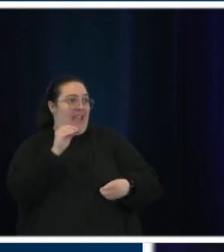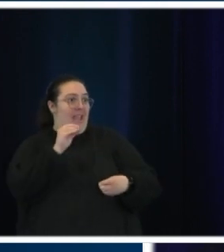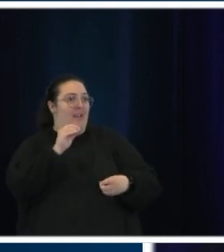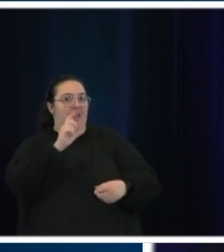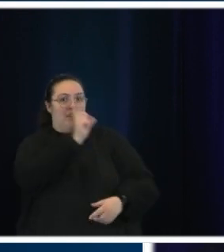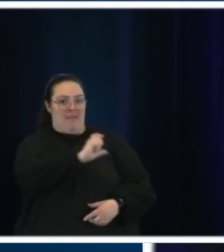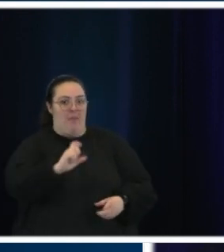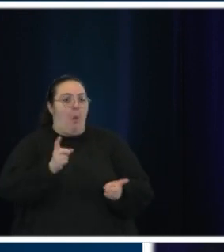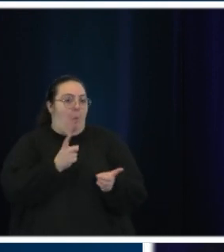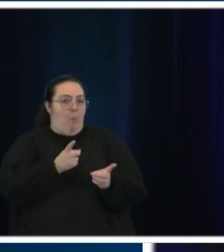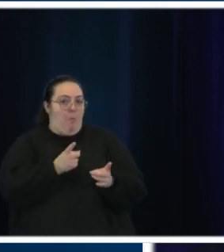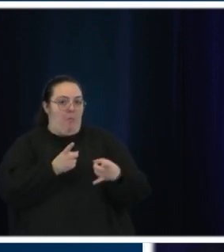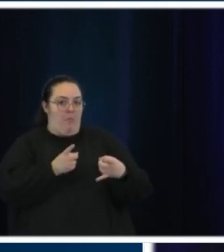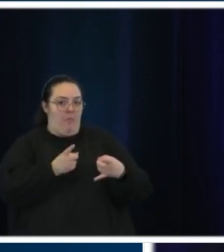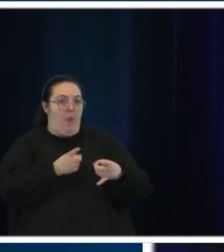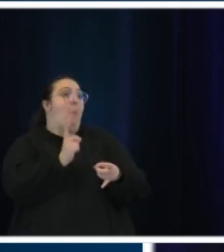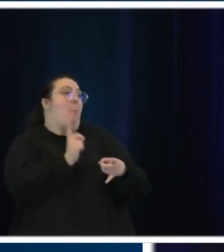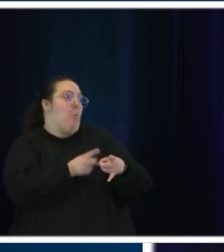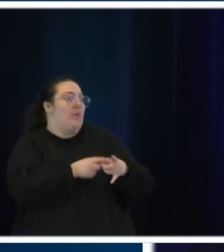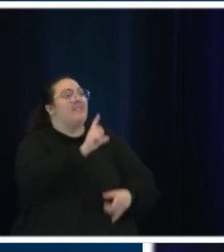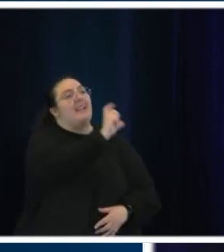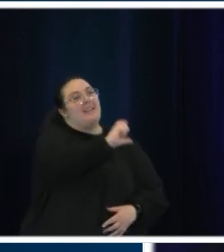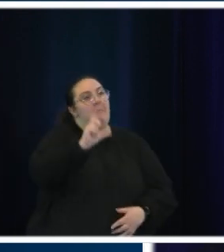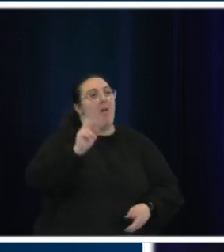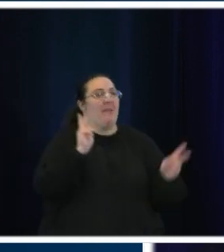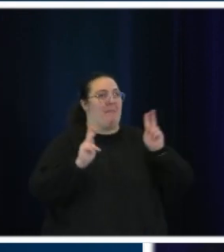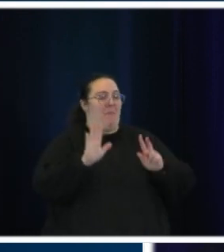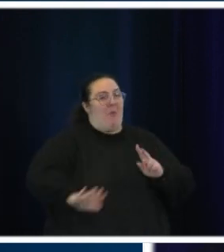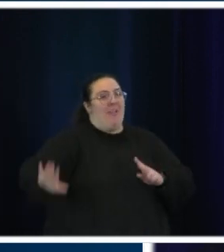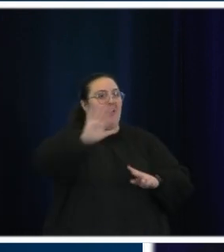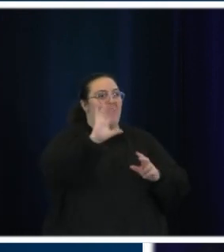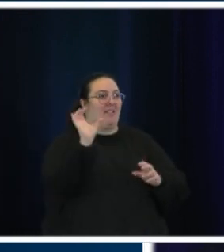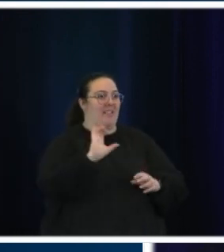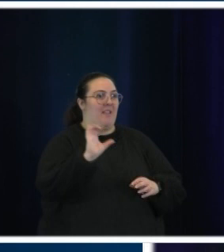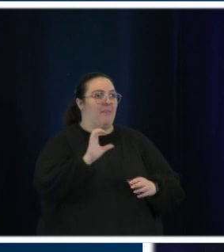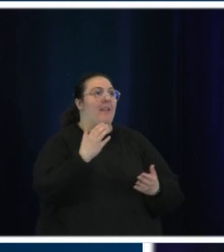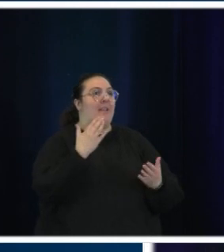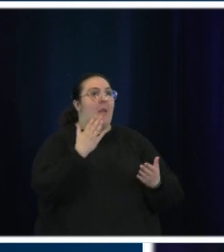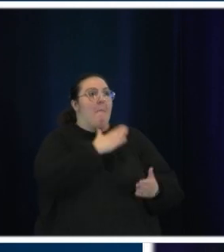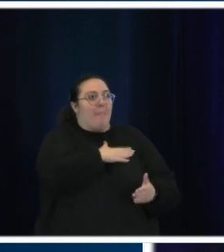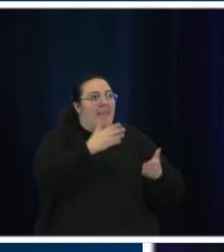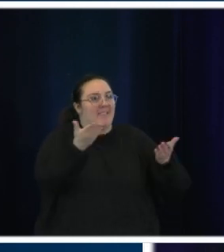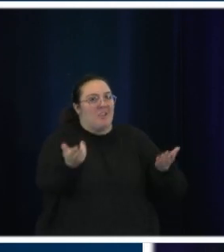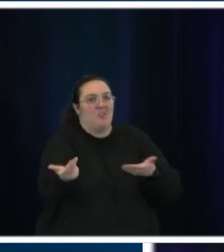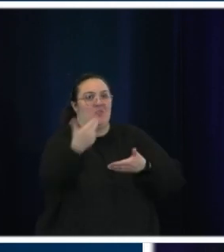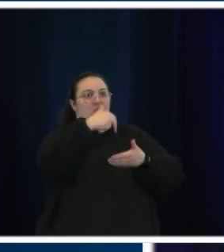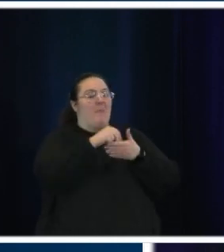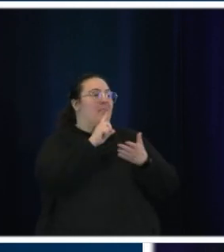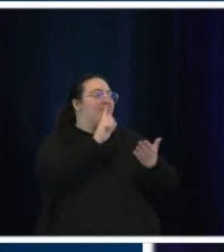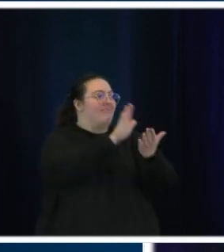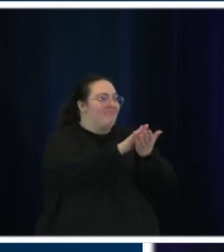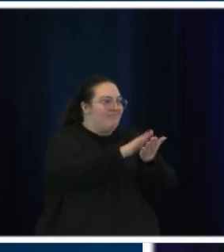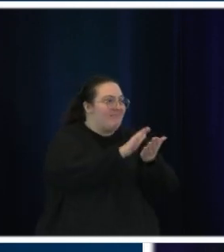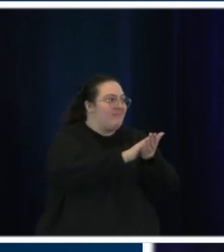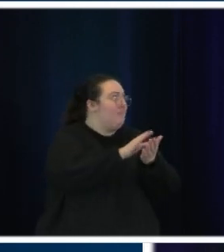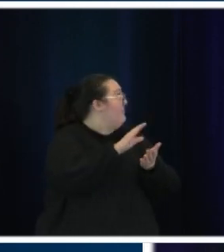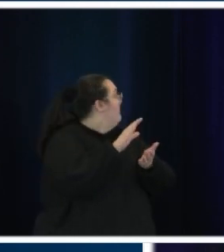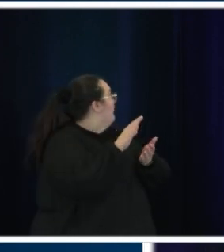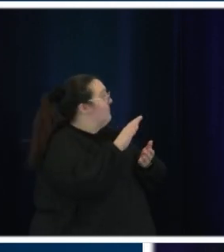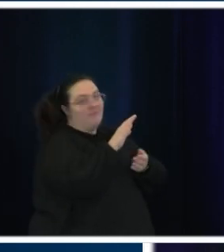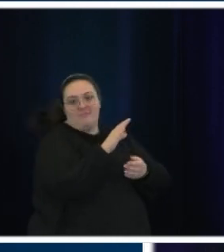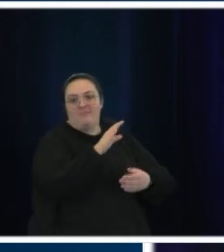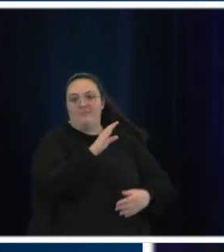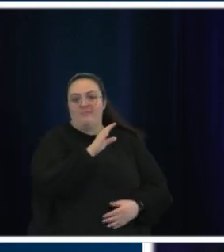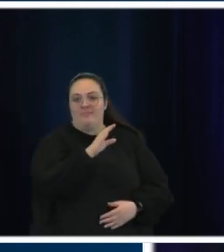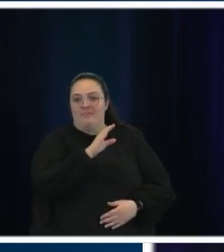Columbus." Please join me now in recognizing Sudarshan Pakkaral, the winner of the 2023